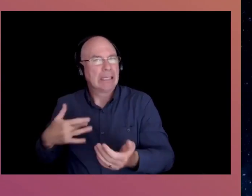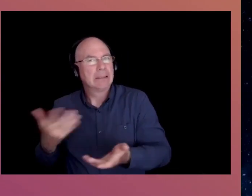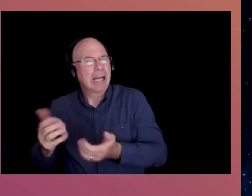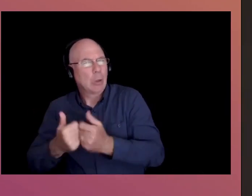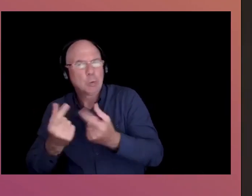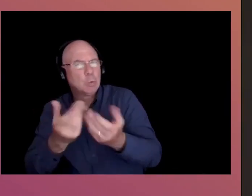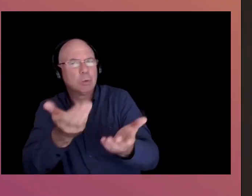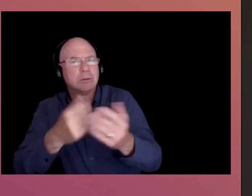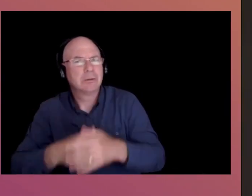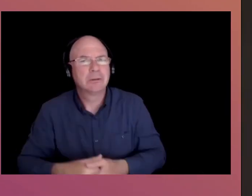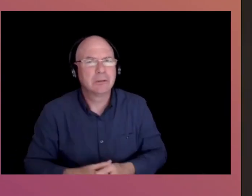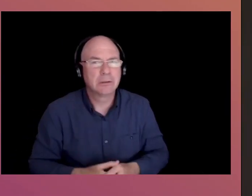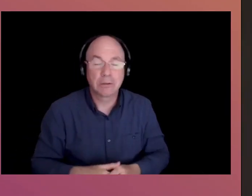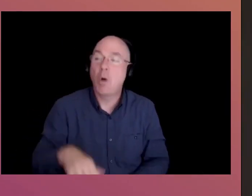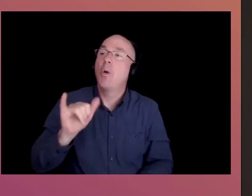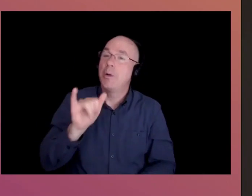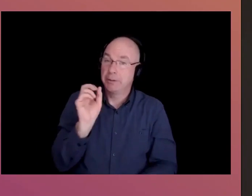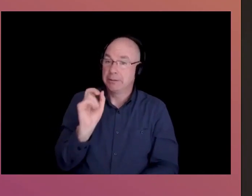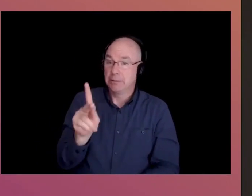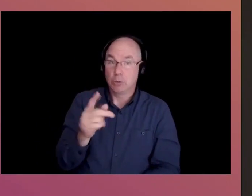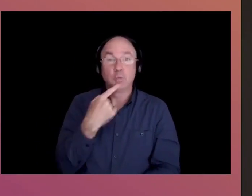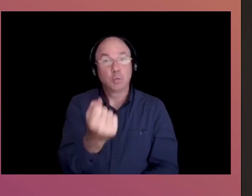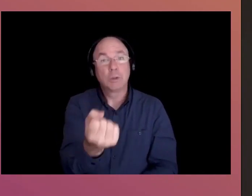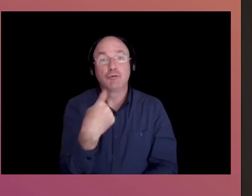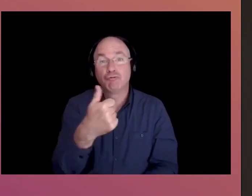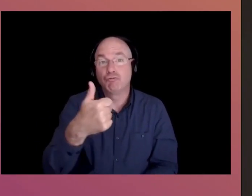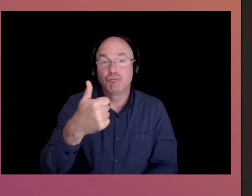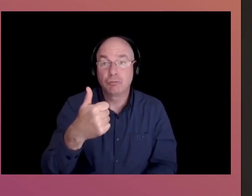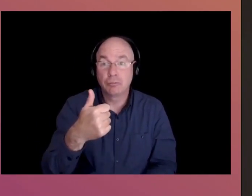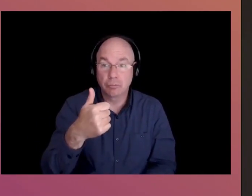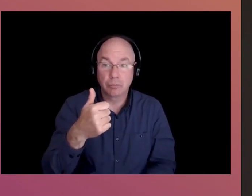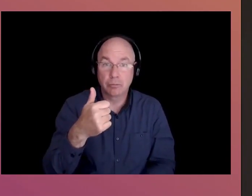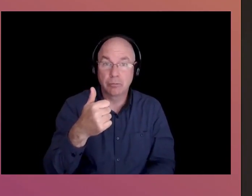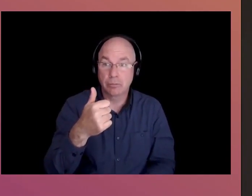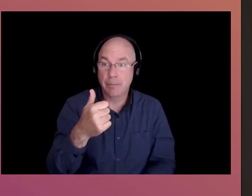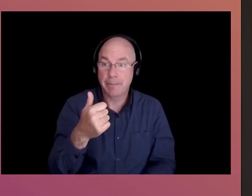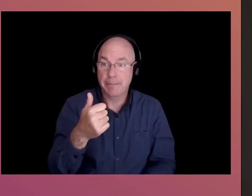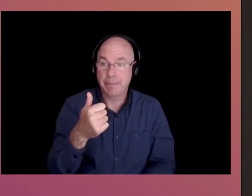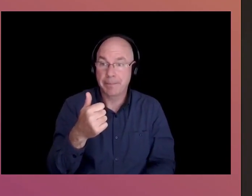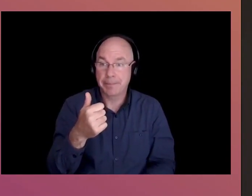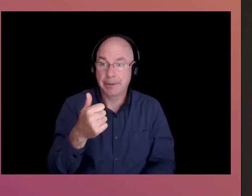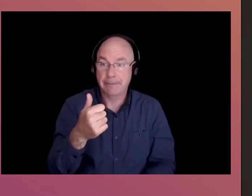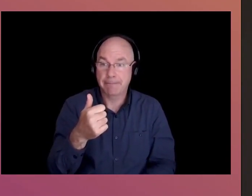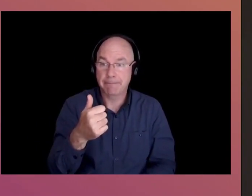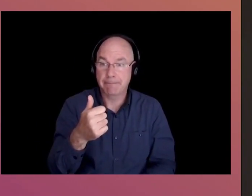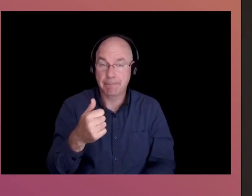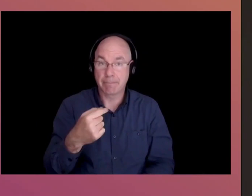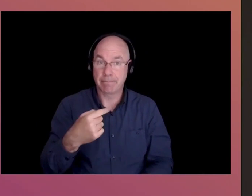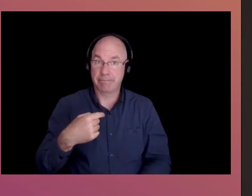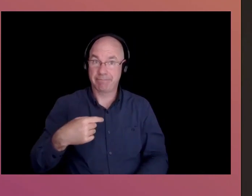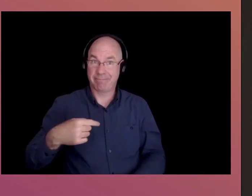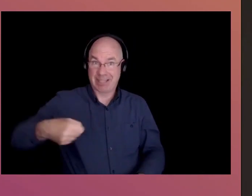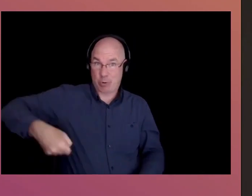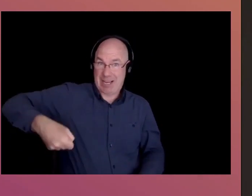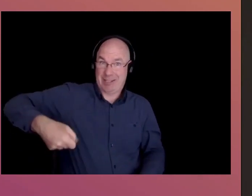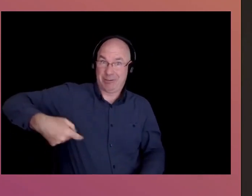Mm-hmm. Okay, so that's a good question. Actually, when we have tested this suitcase a